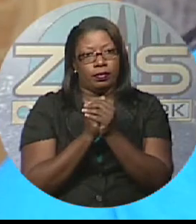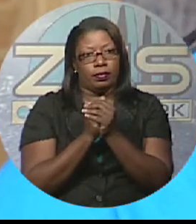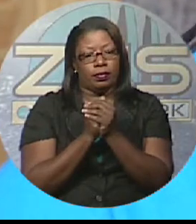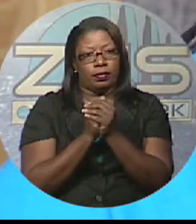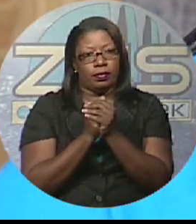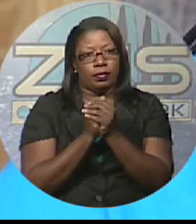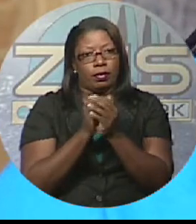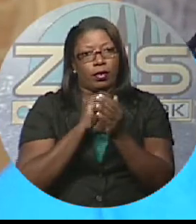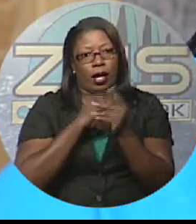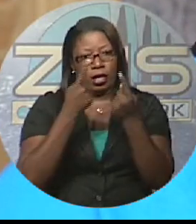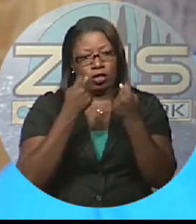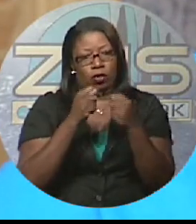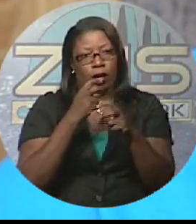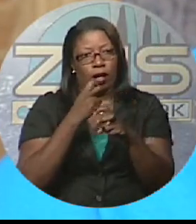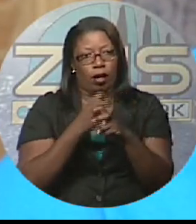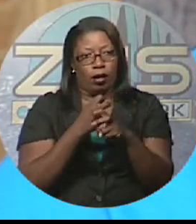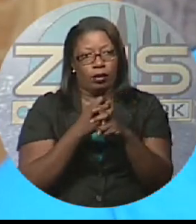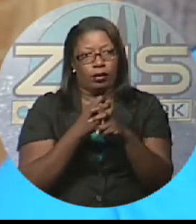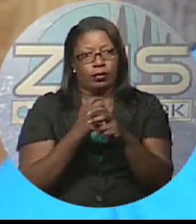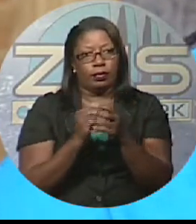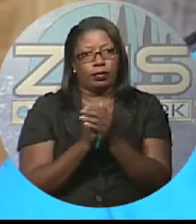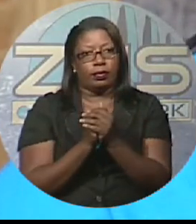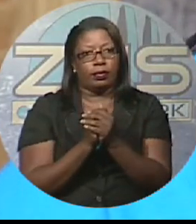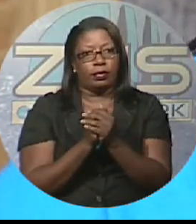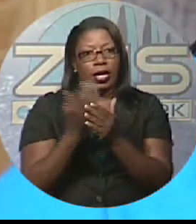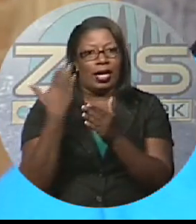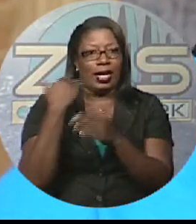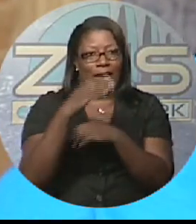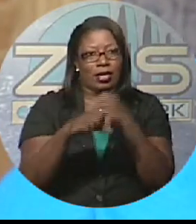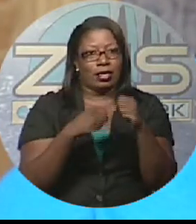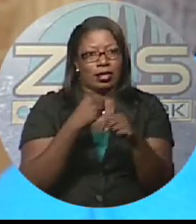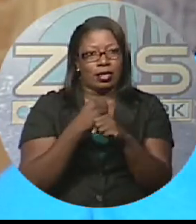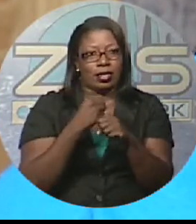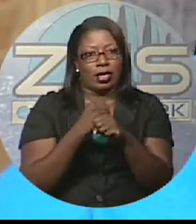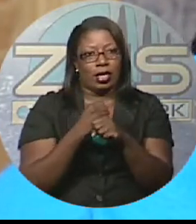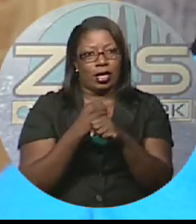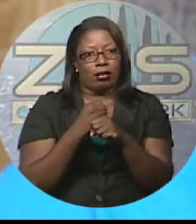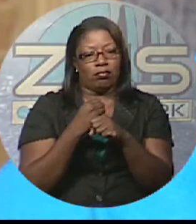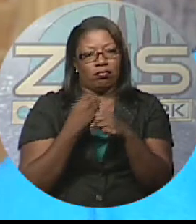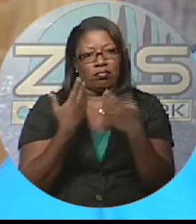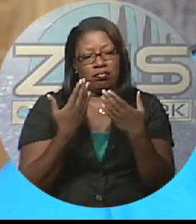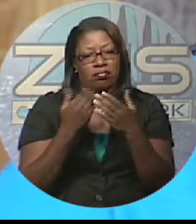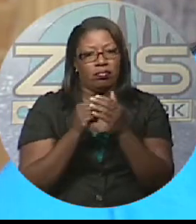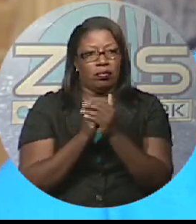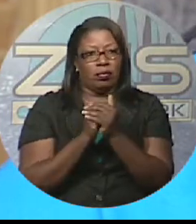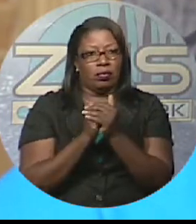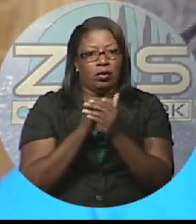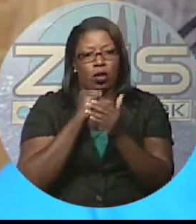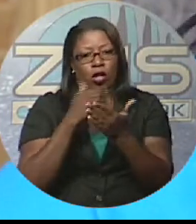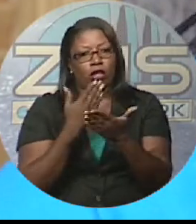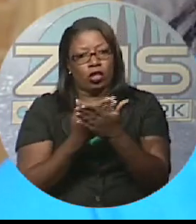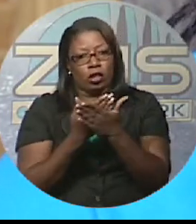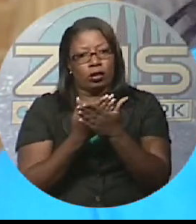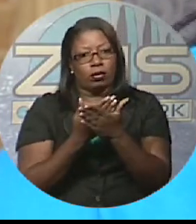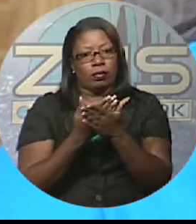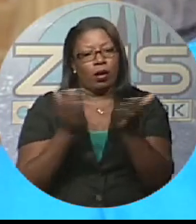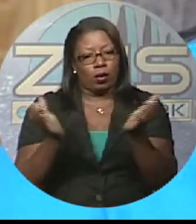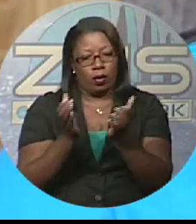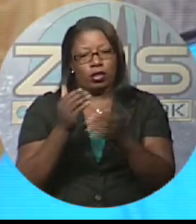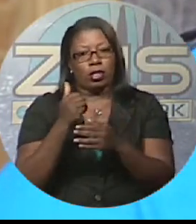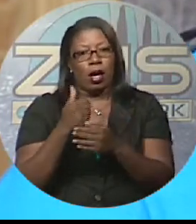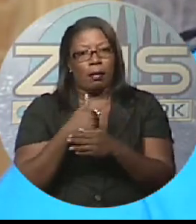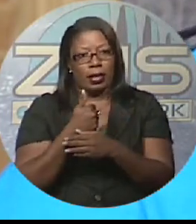I try harder. Last year I would get down on myself. This year I'll just push myself